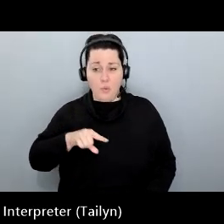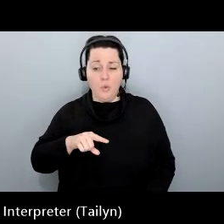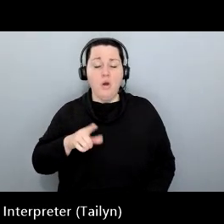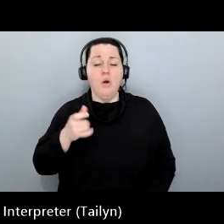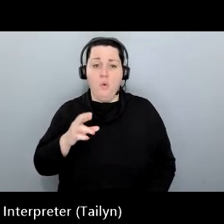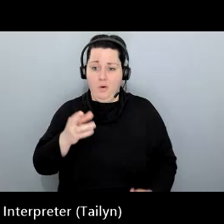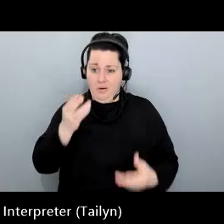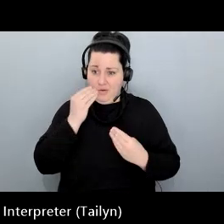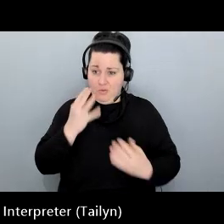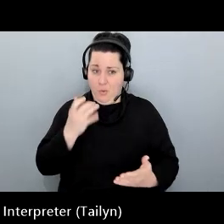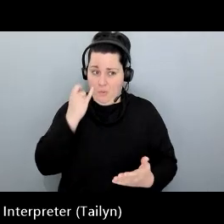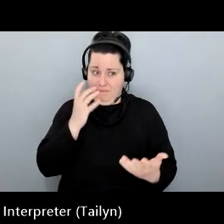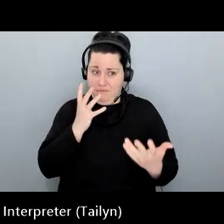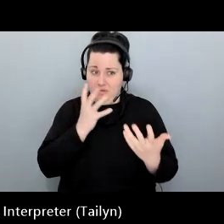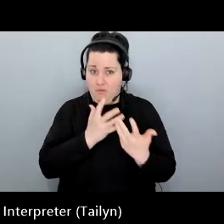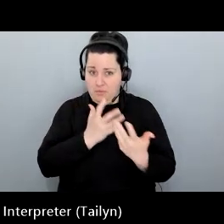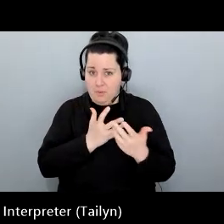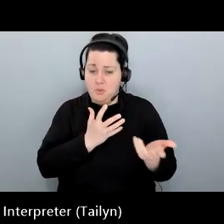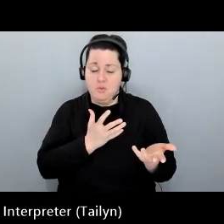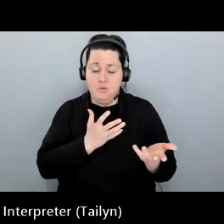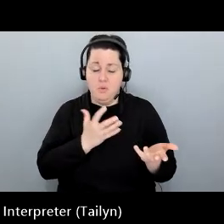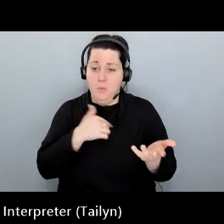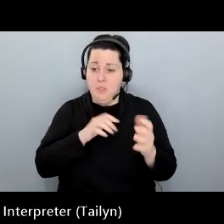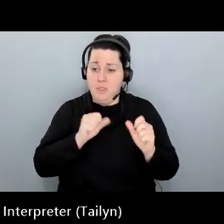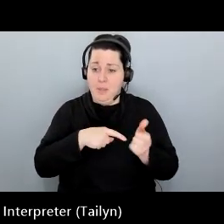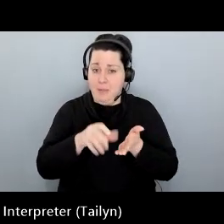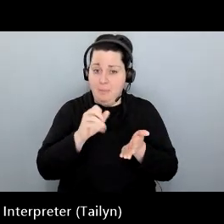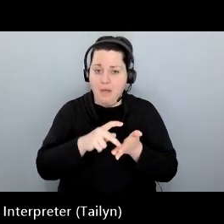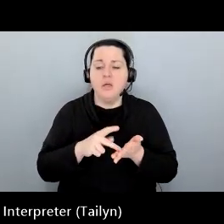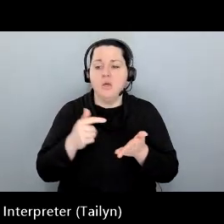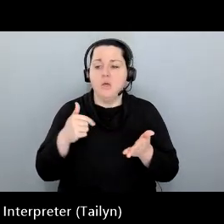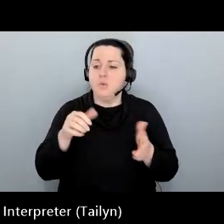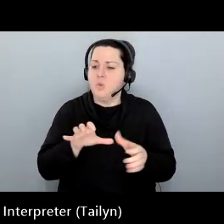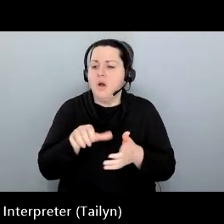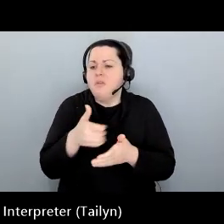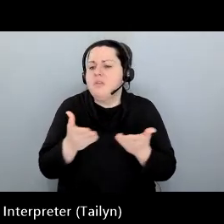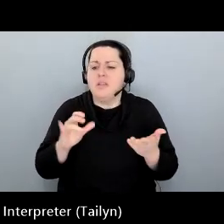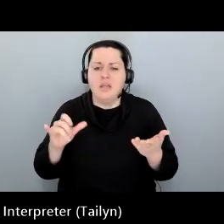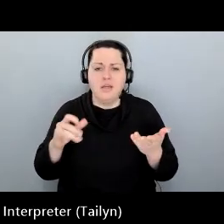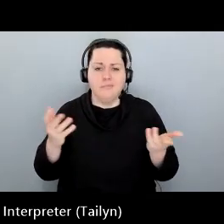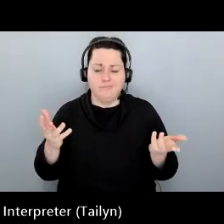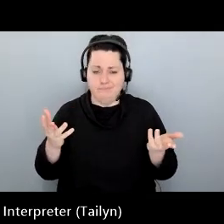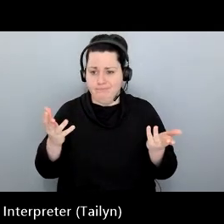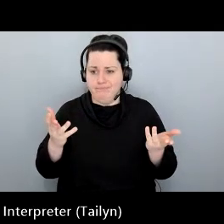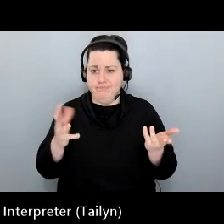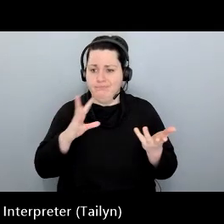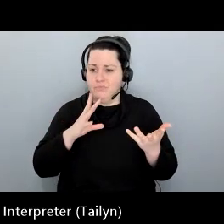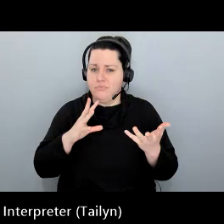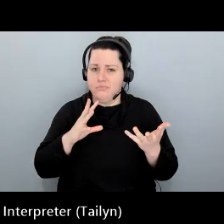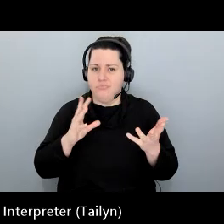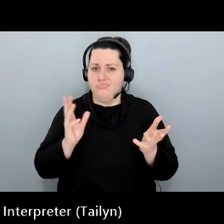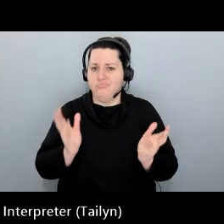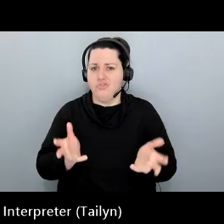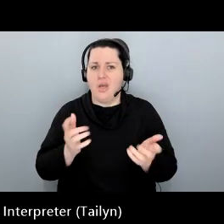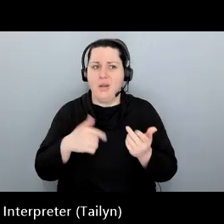end if the accommodations would be things that we could reimburse. We do other things such as, talking with them about,